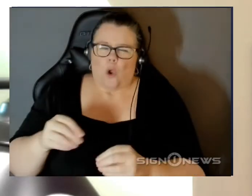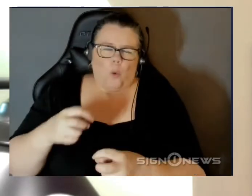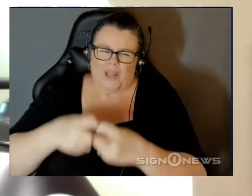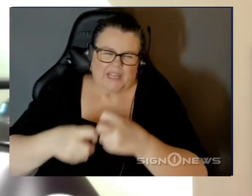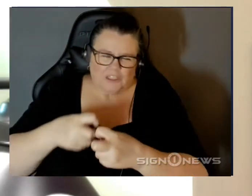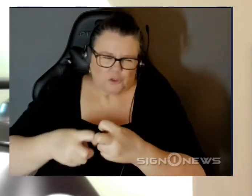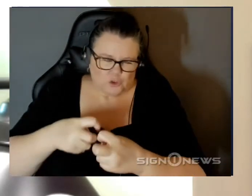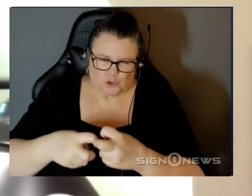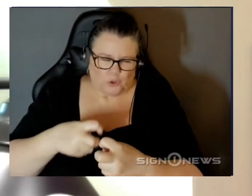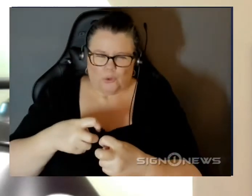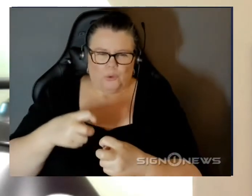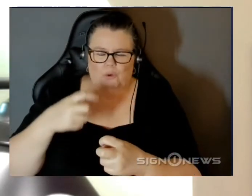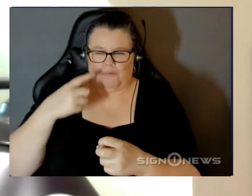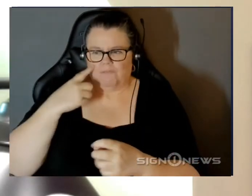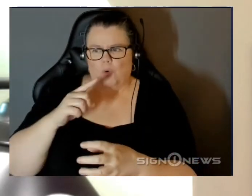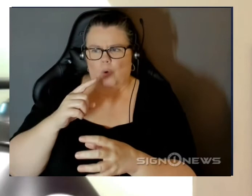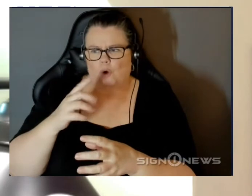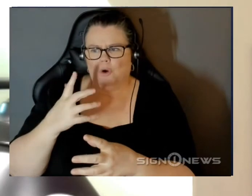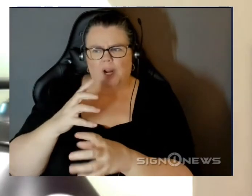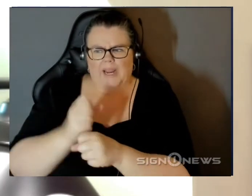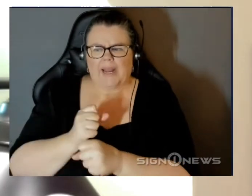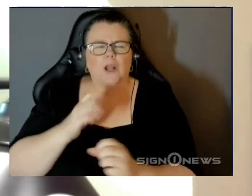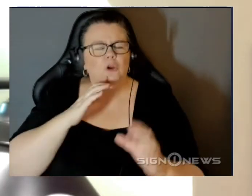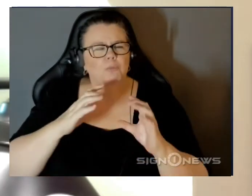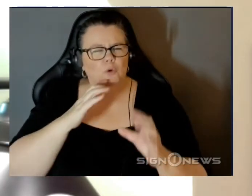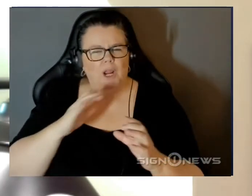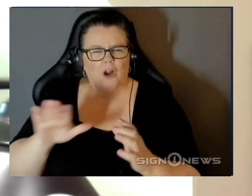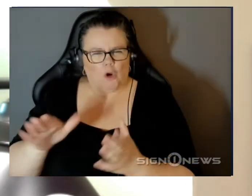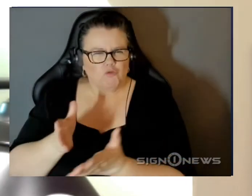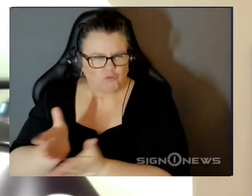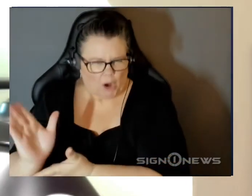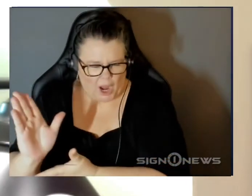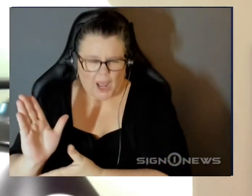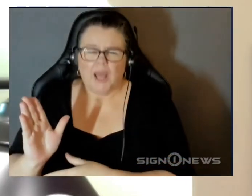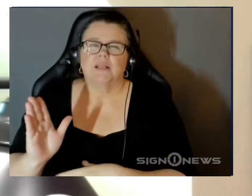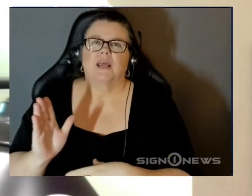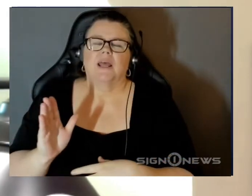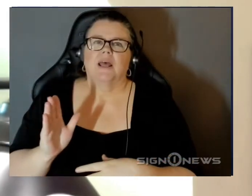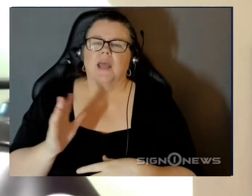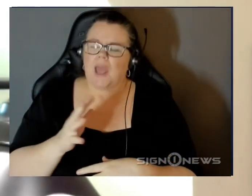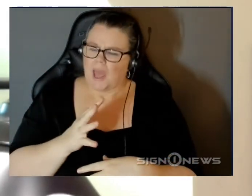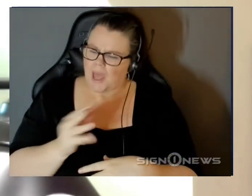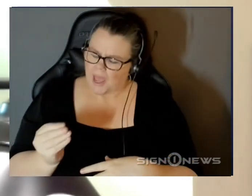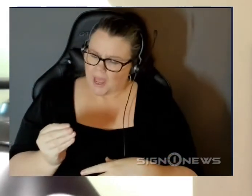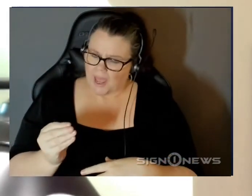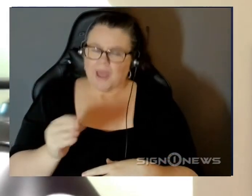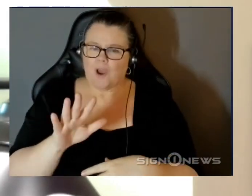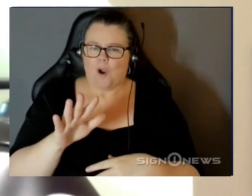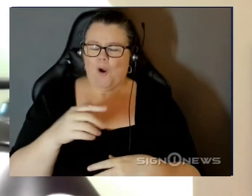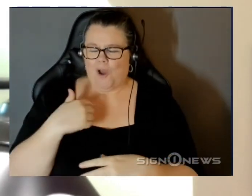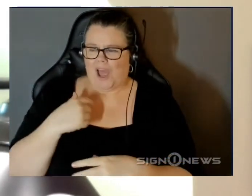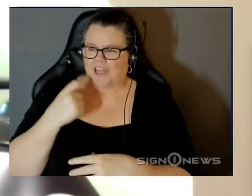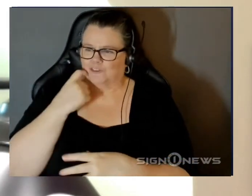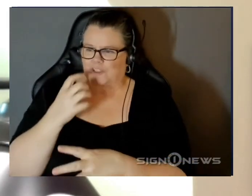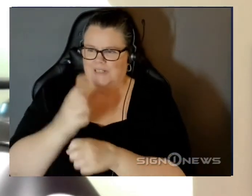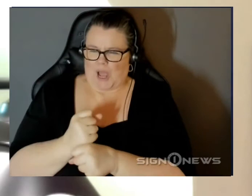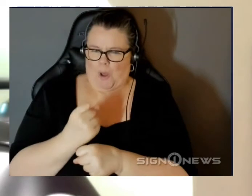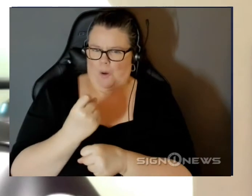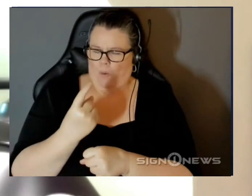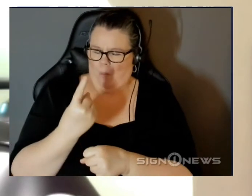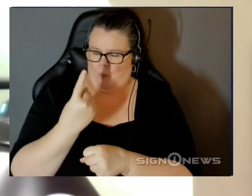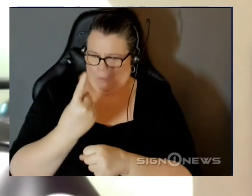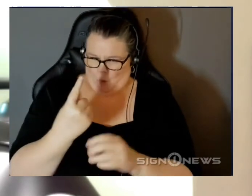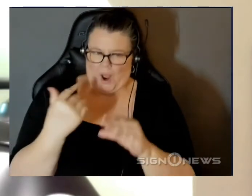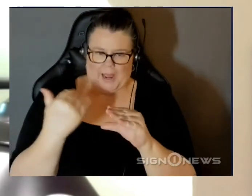example, especially with someone with acquired communication disability. And then I wanted to just read briefly from an email we got recently from a